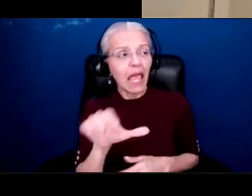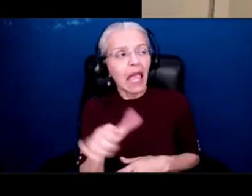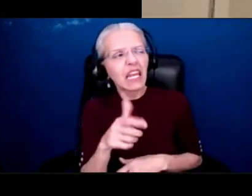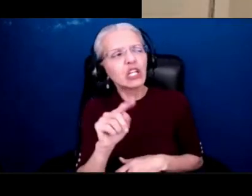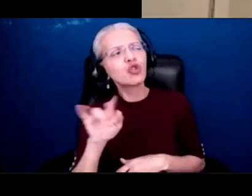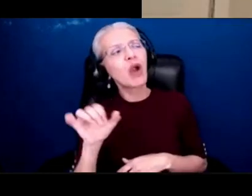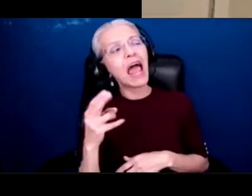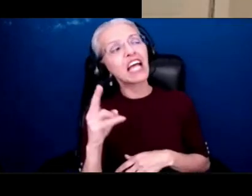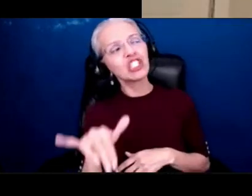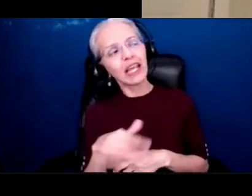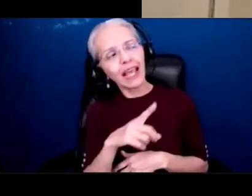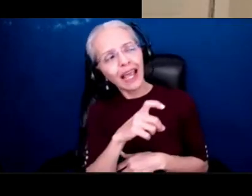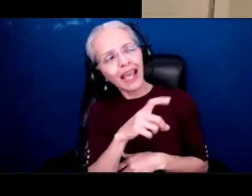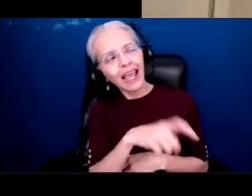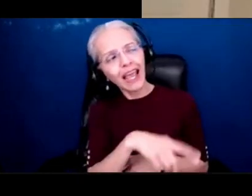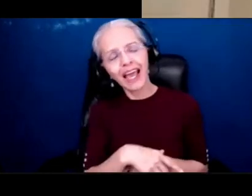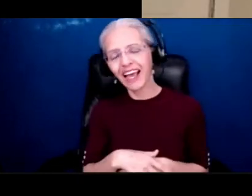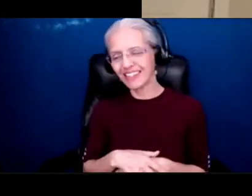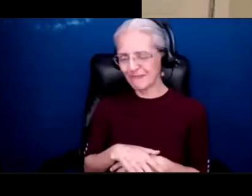Anything trashy?